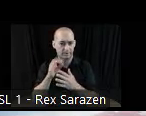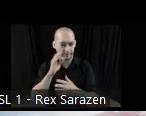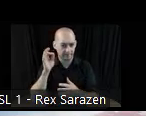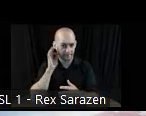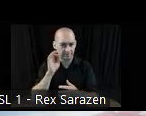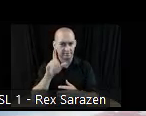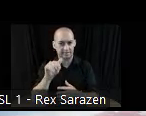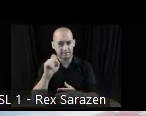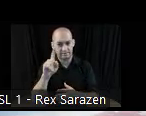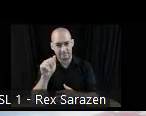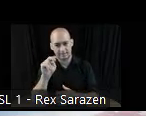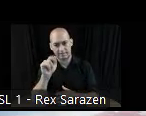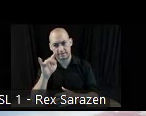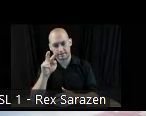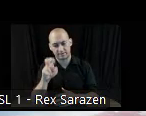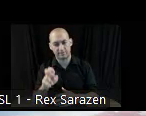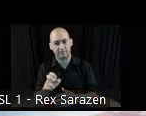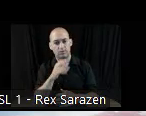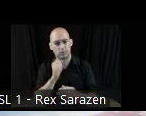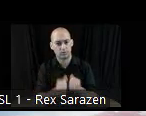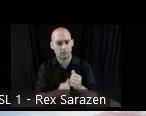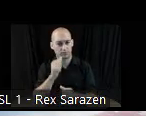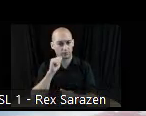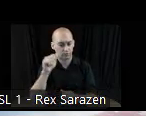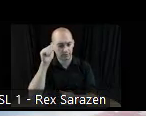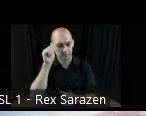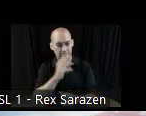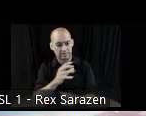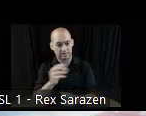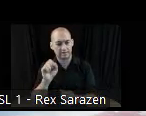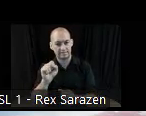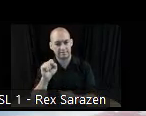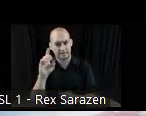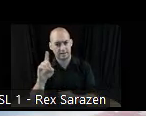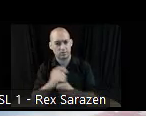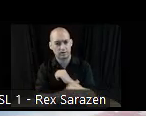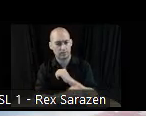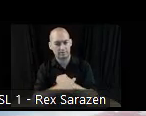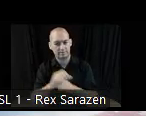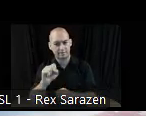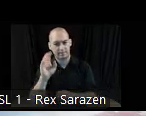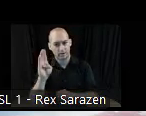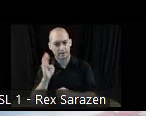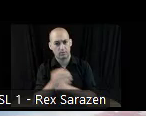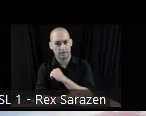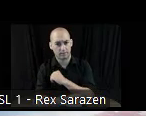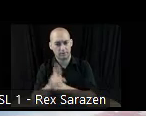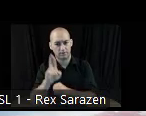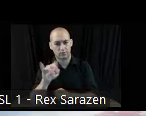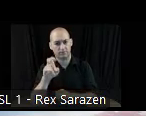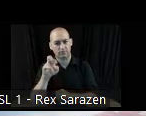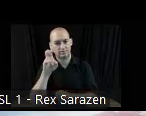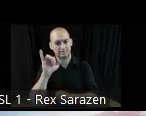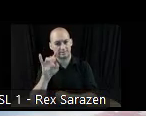Natives, older adults, and then followed by San Diego County, San Bernardino, Riverside, and Orange